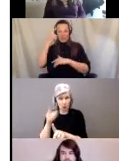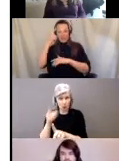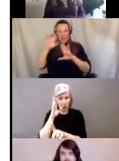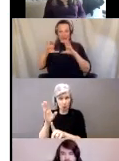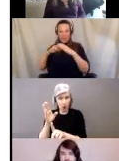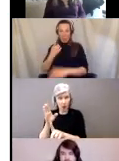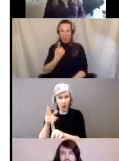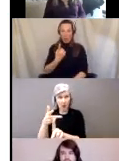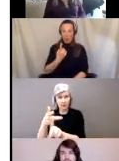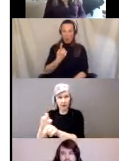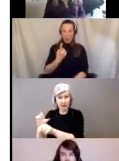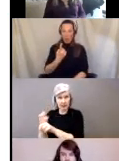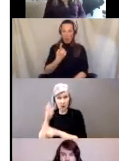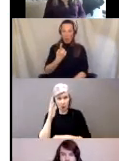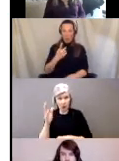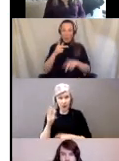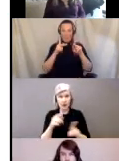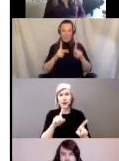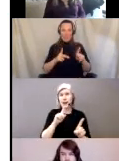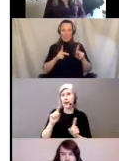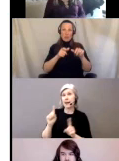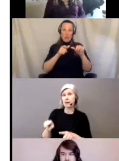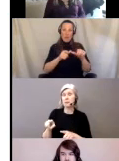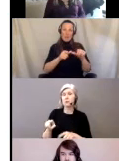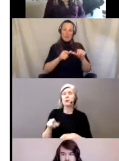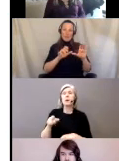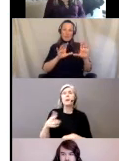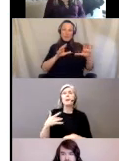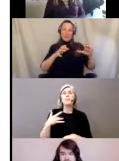They normally are part of group 1,